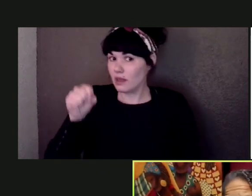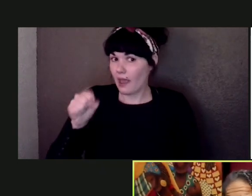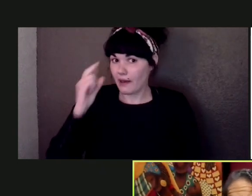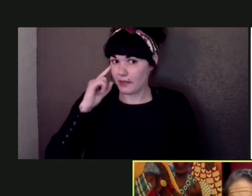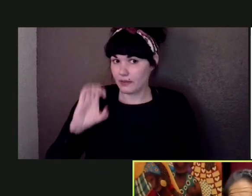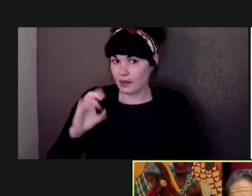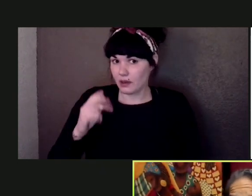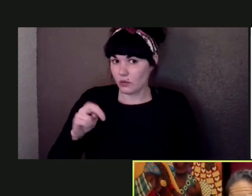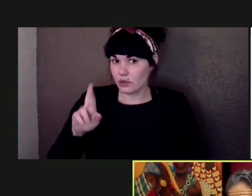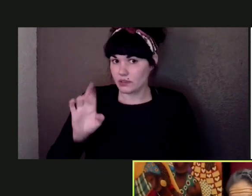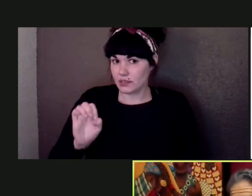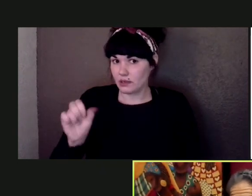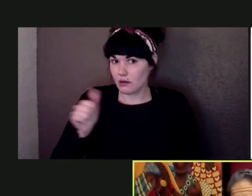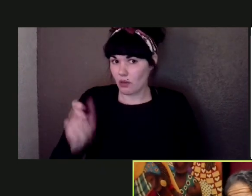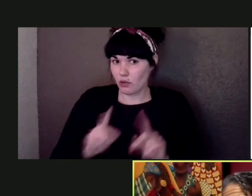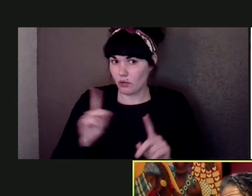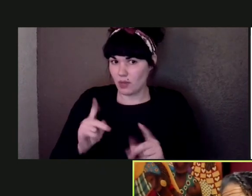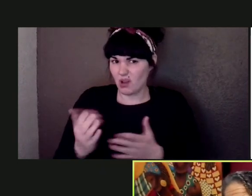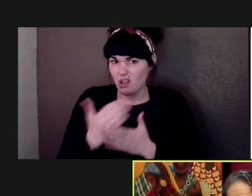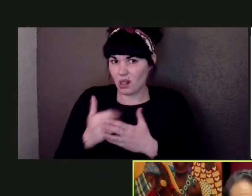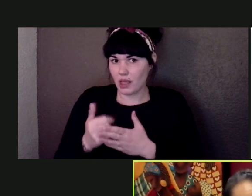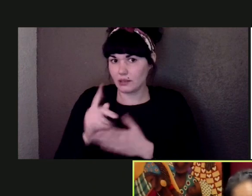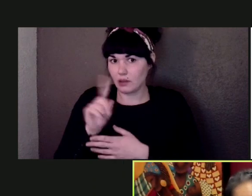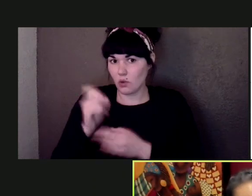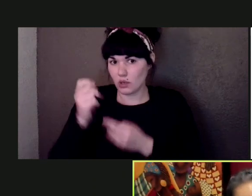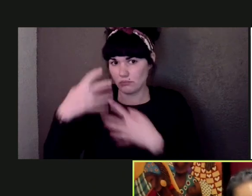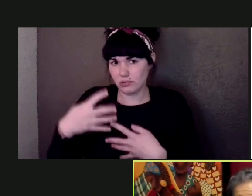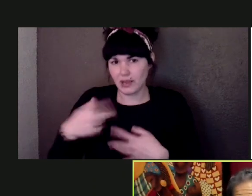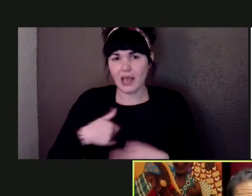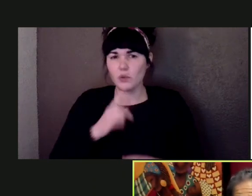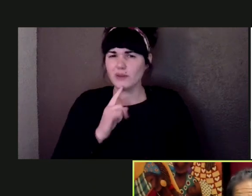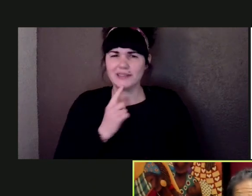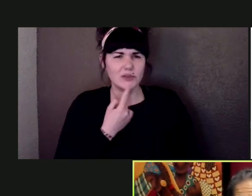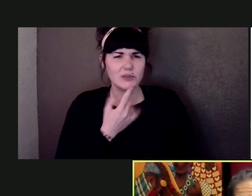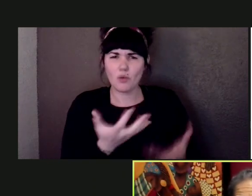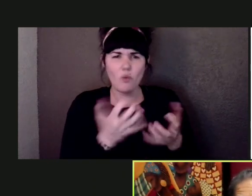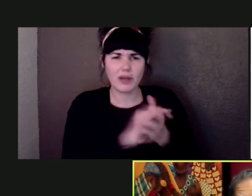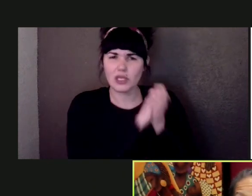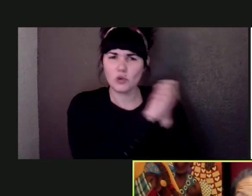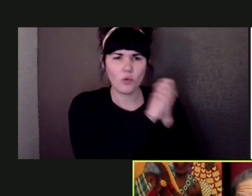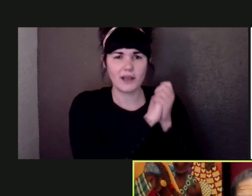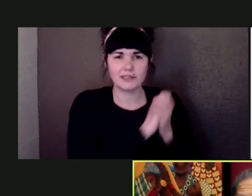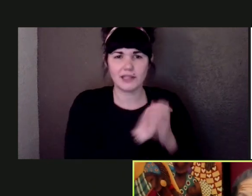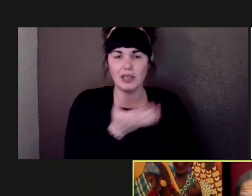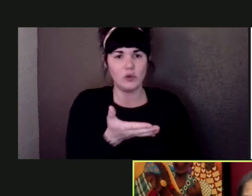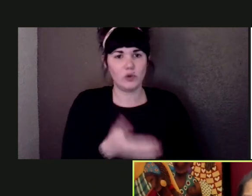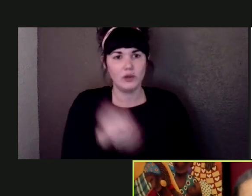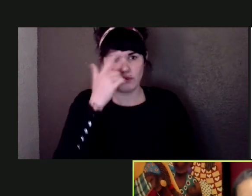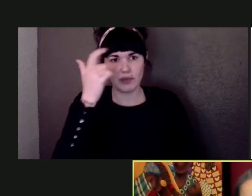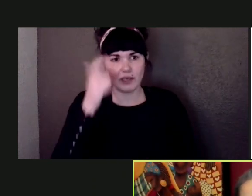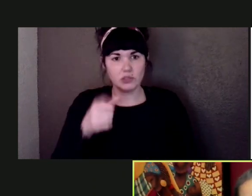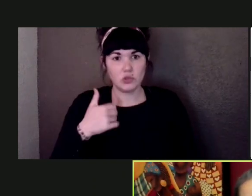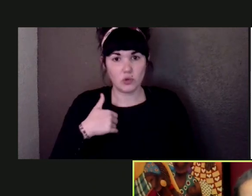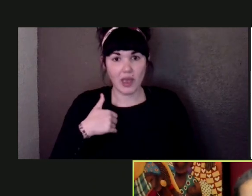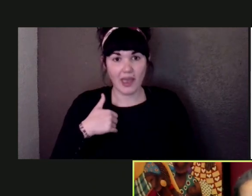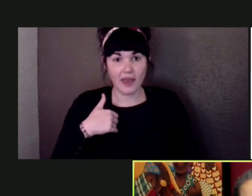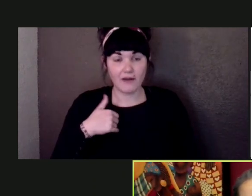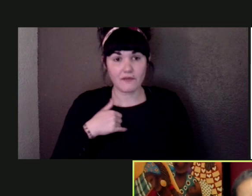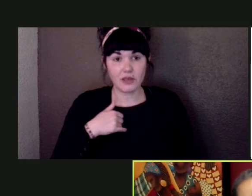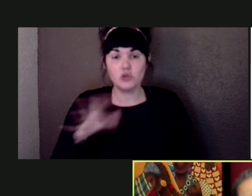just really seriously want to congratulate you, because you have erred on the side of caution